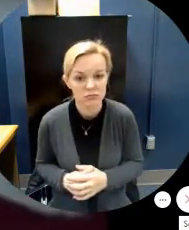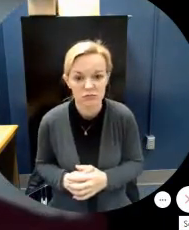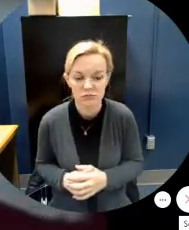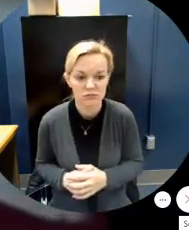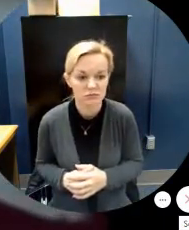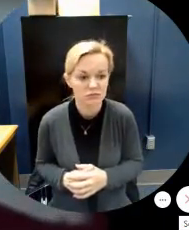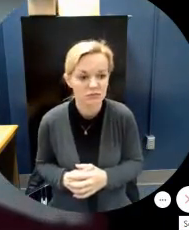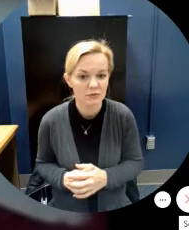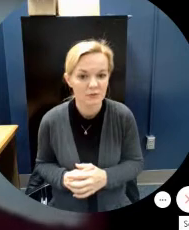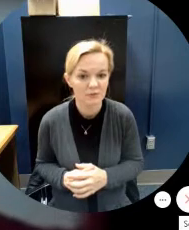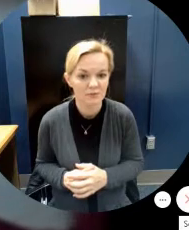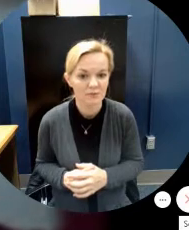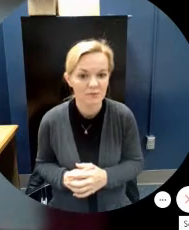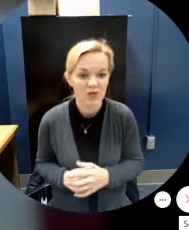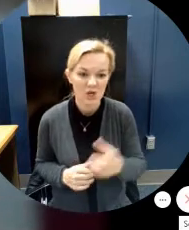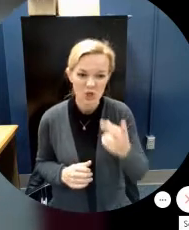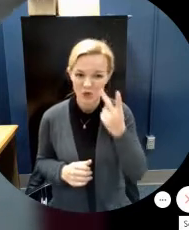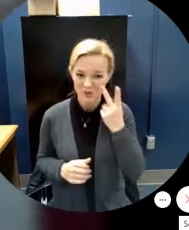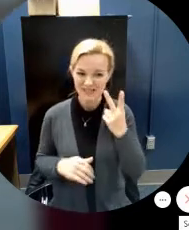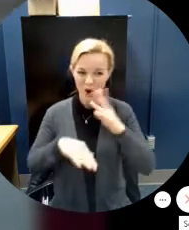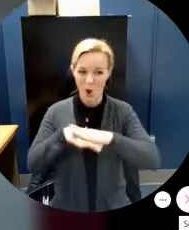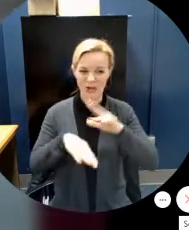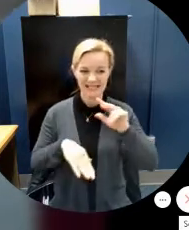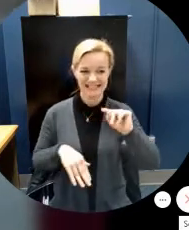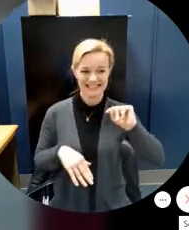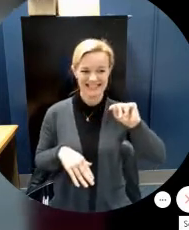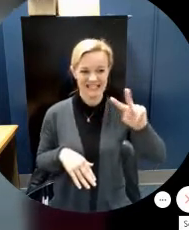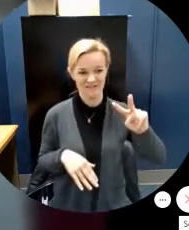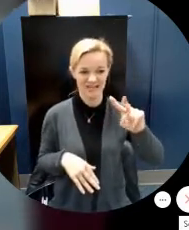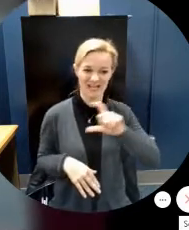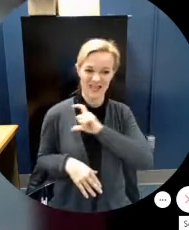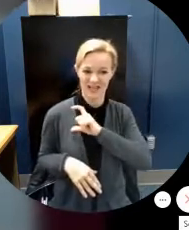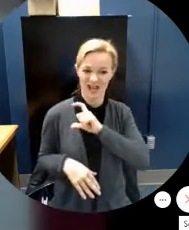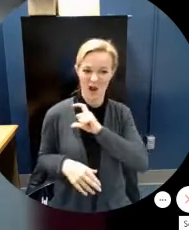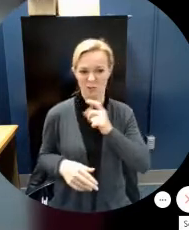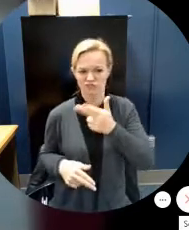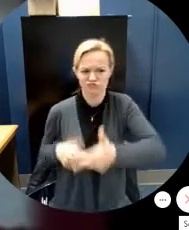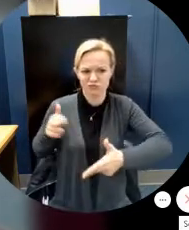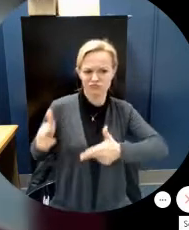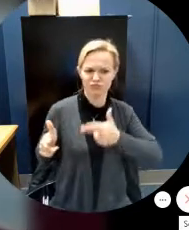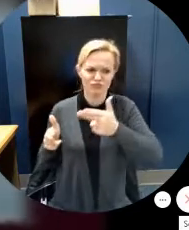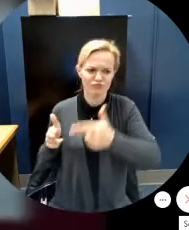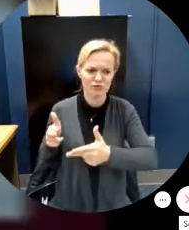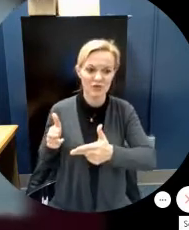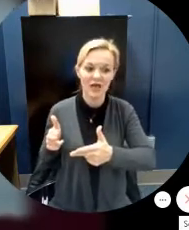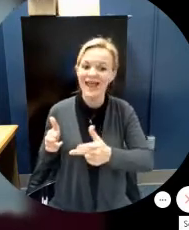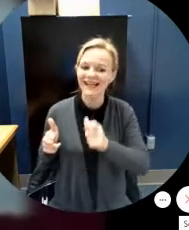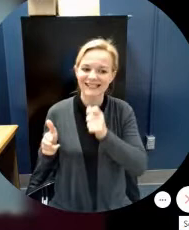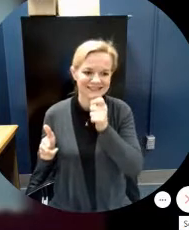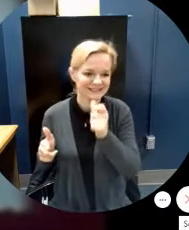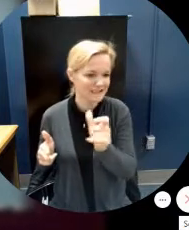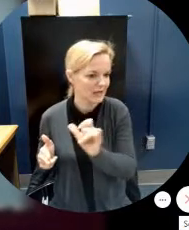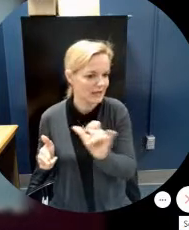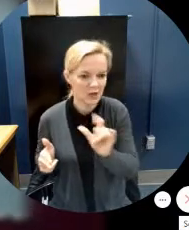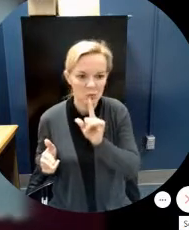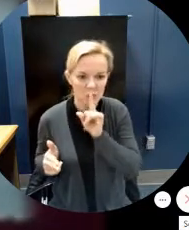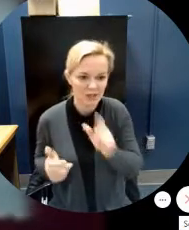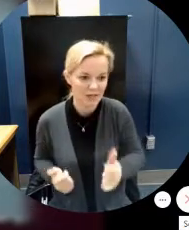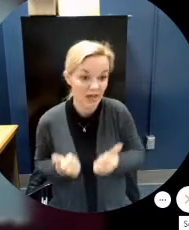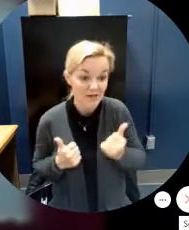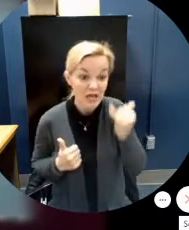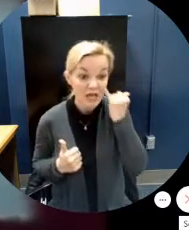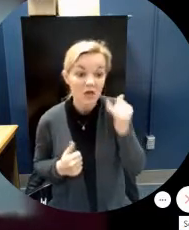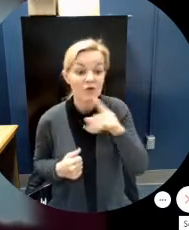you see gun shows on TV and cop shows on TV and shoot them up and everything. Believe me, if you haven't shot anybody